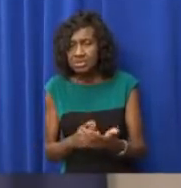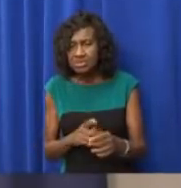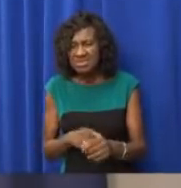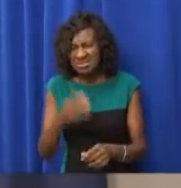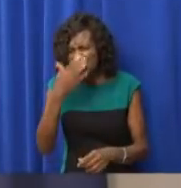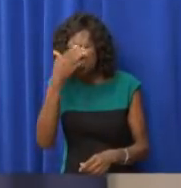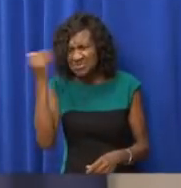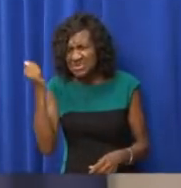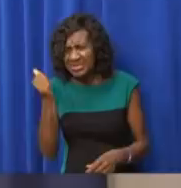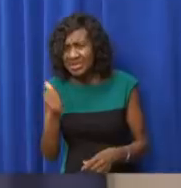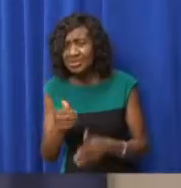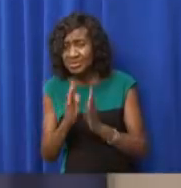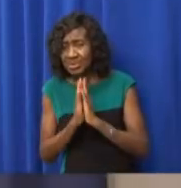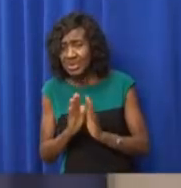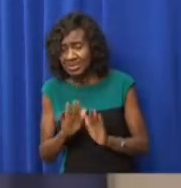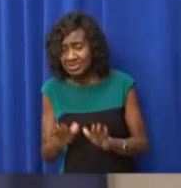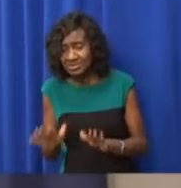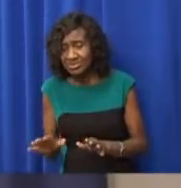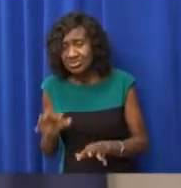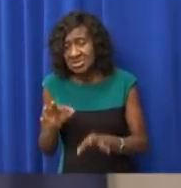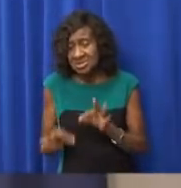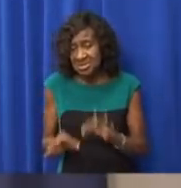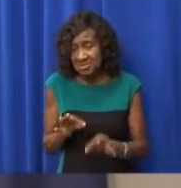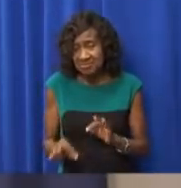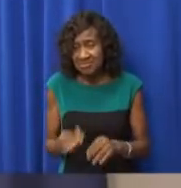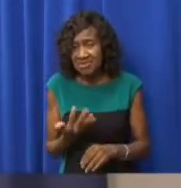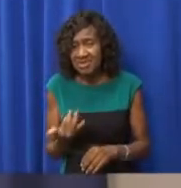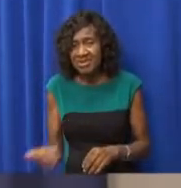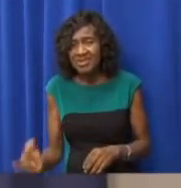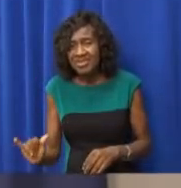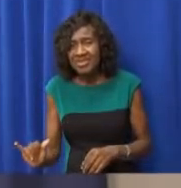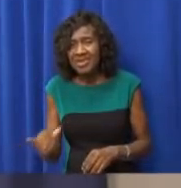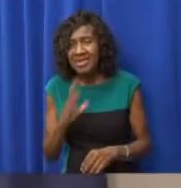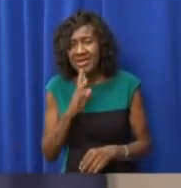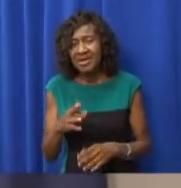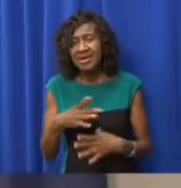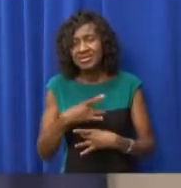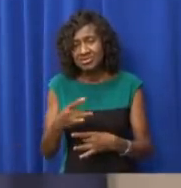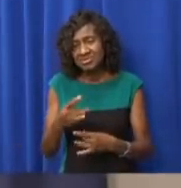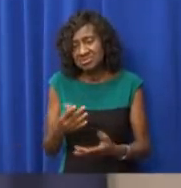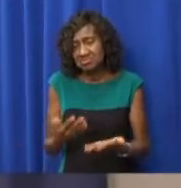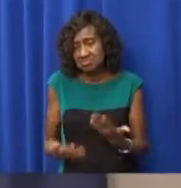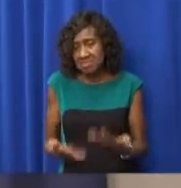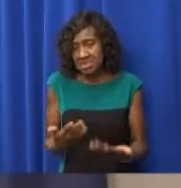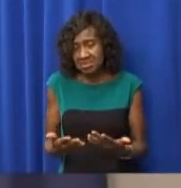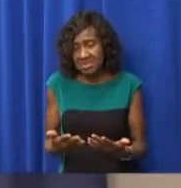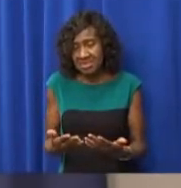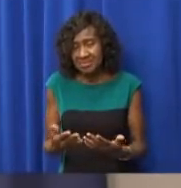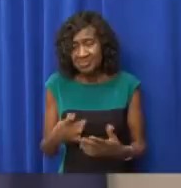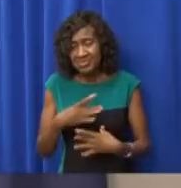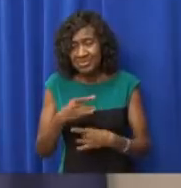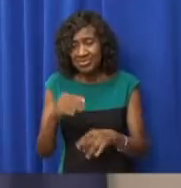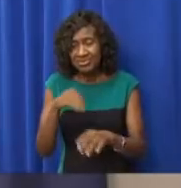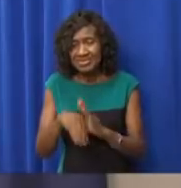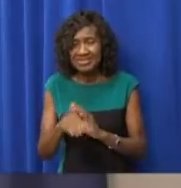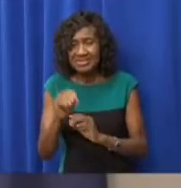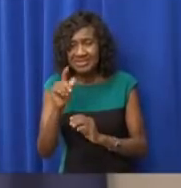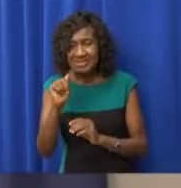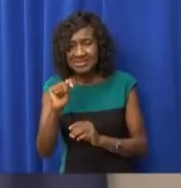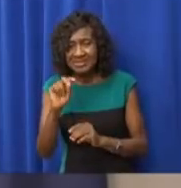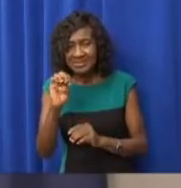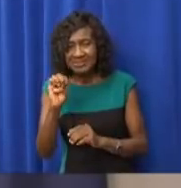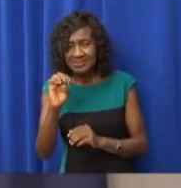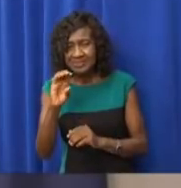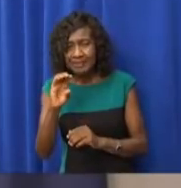do and what they're interested in. Maybe it's just technology that we concentrate